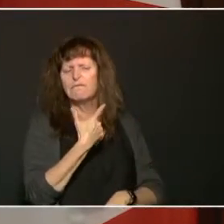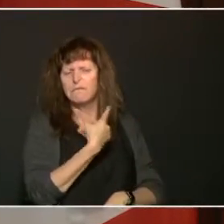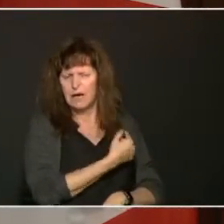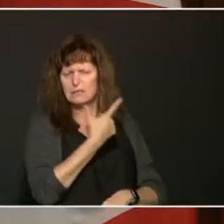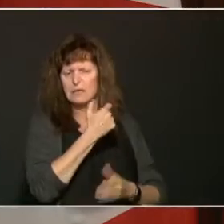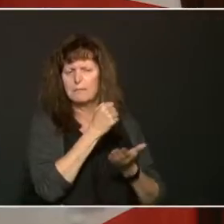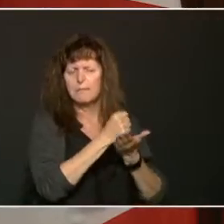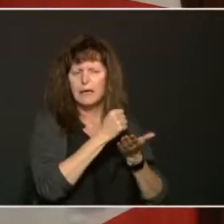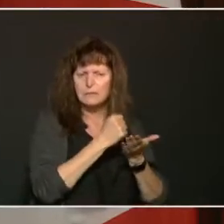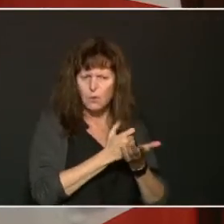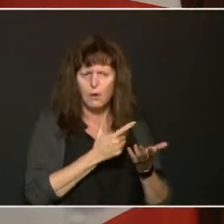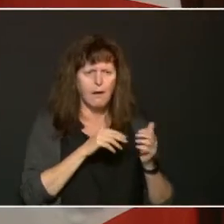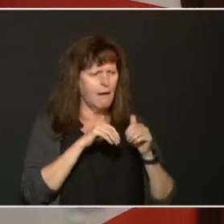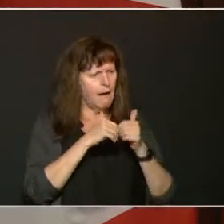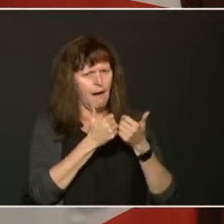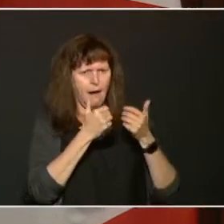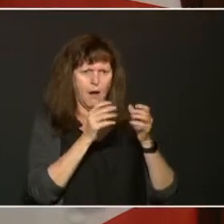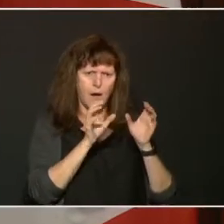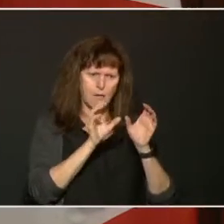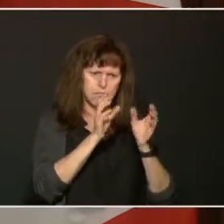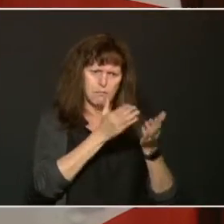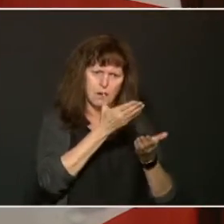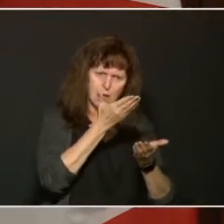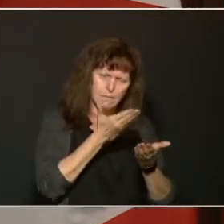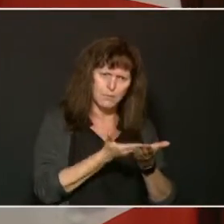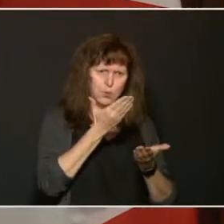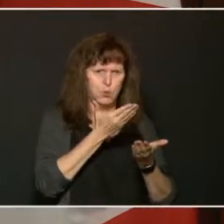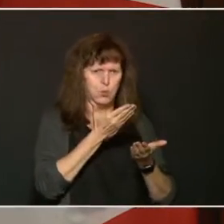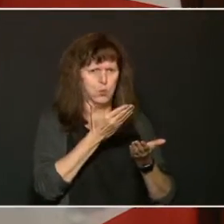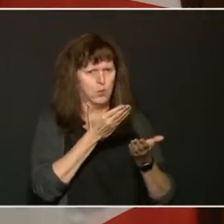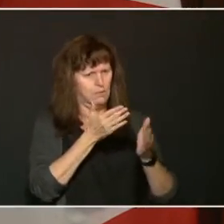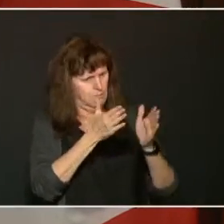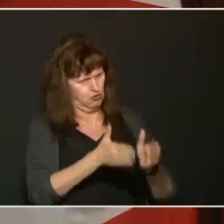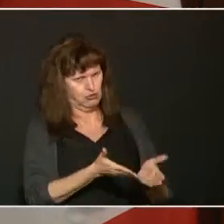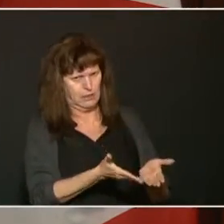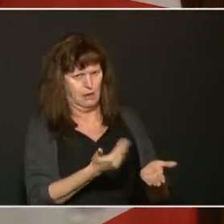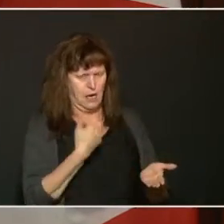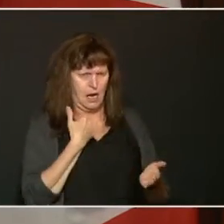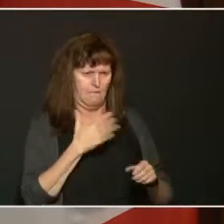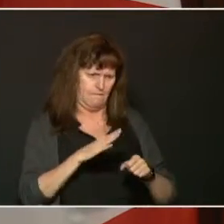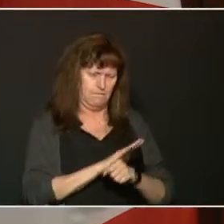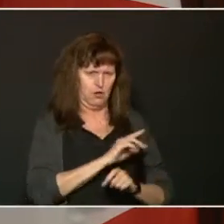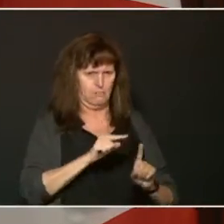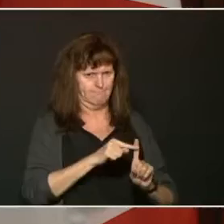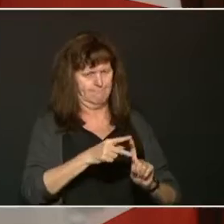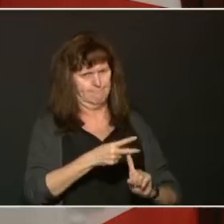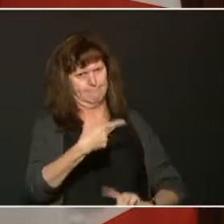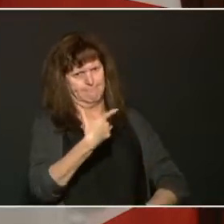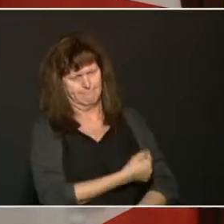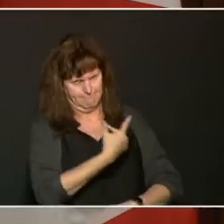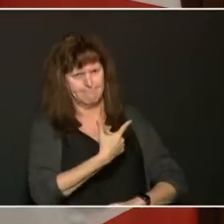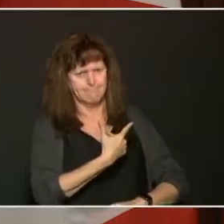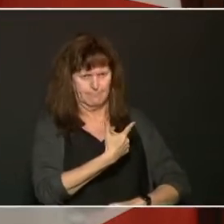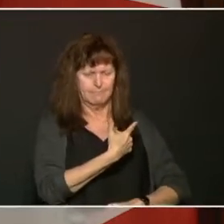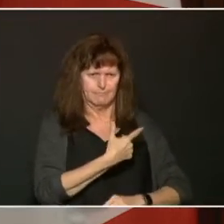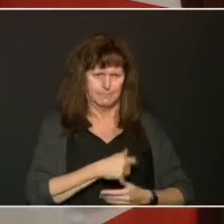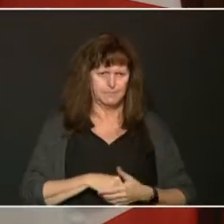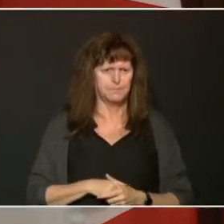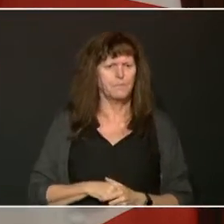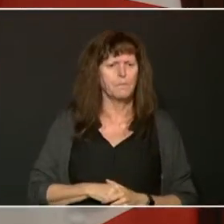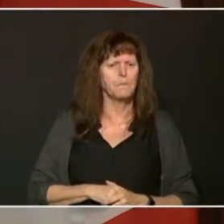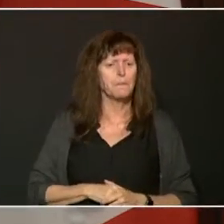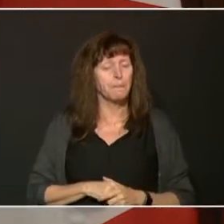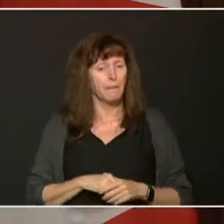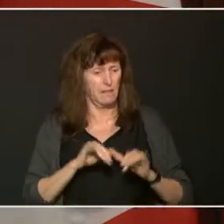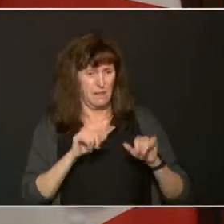an individual has been vaccinated and is fully protected. So it's an issue that